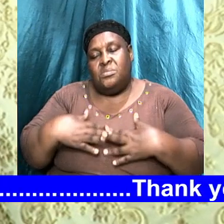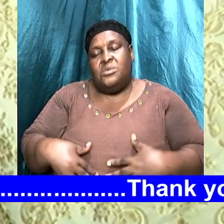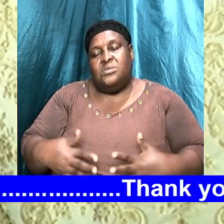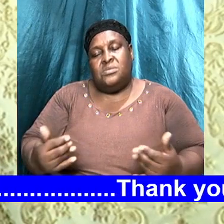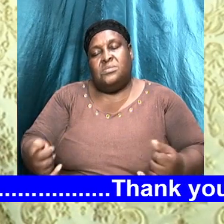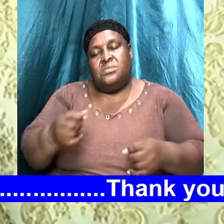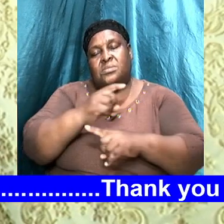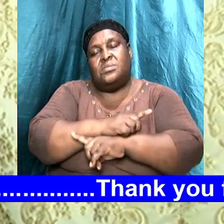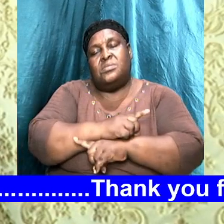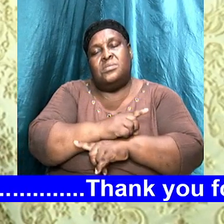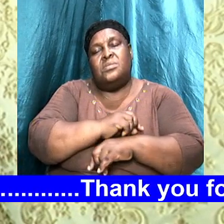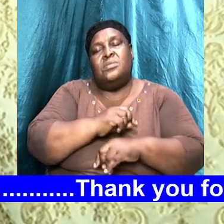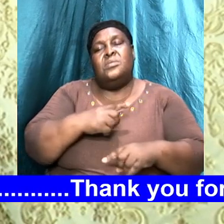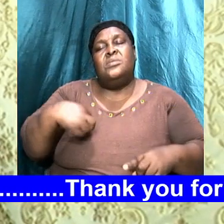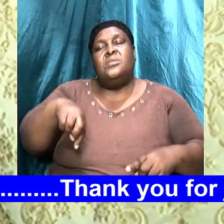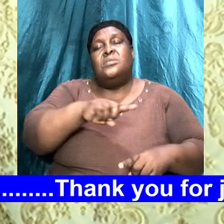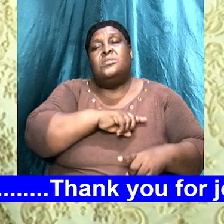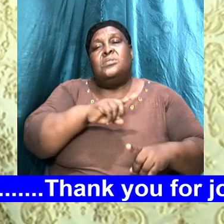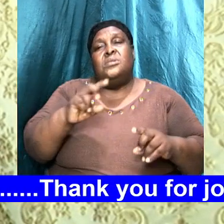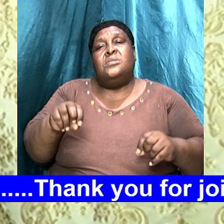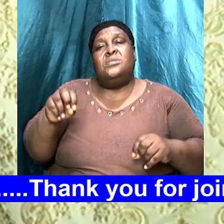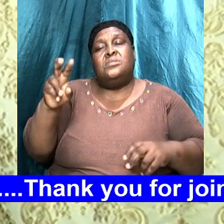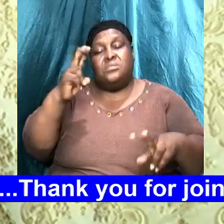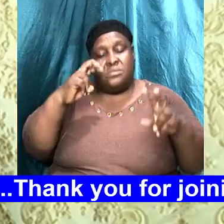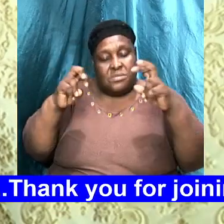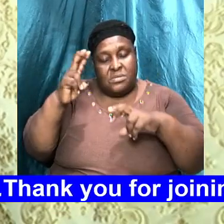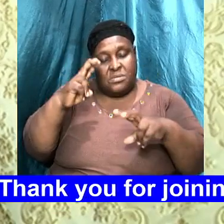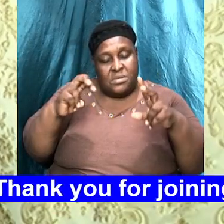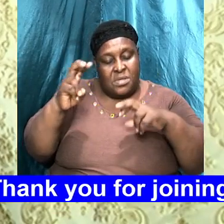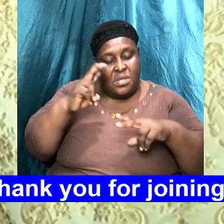that we need to search scriptures